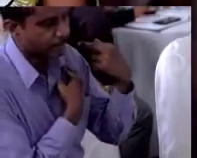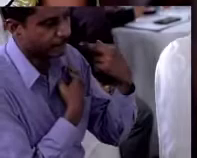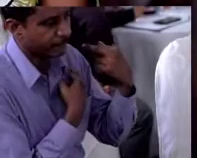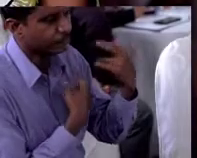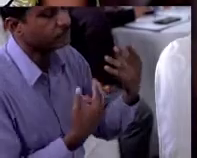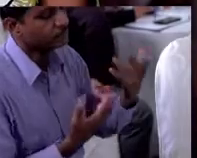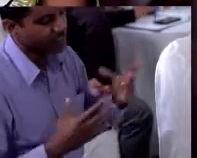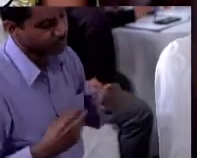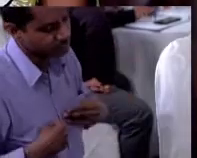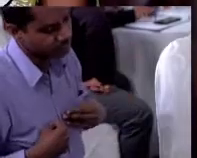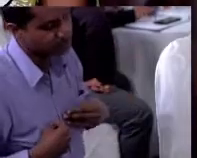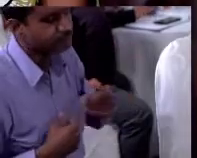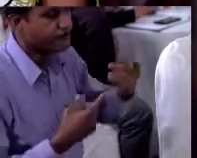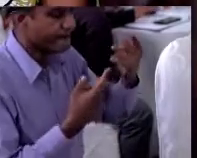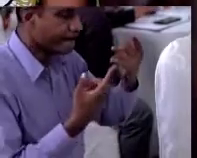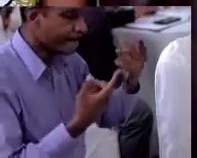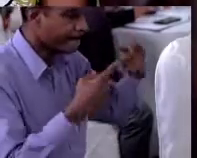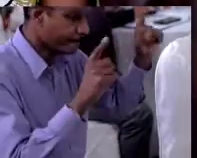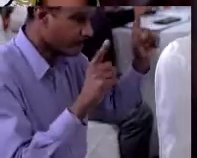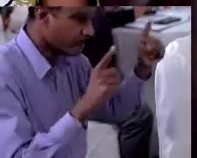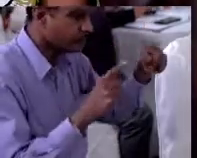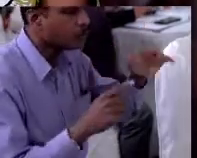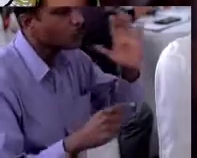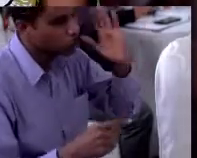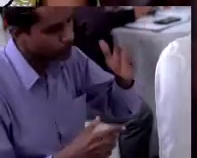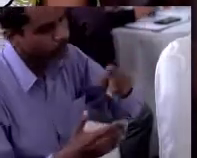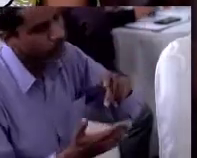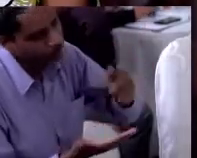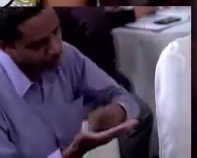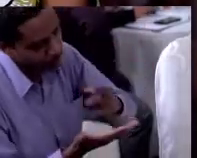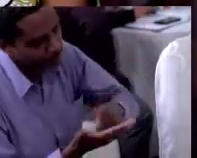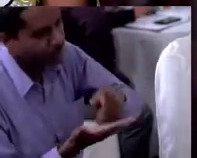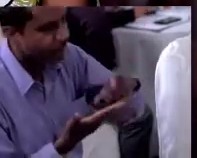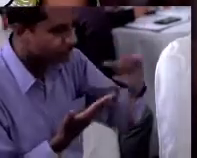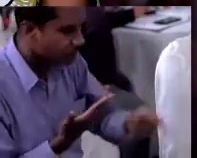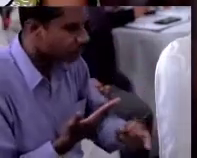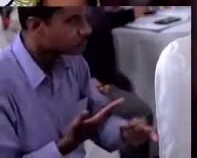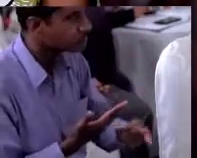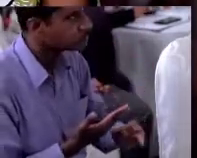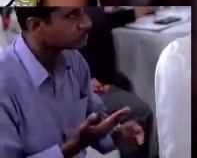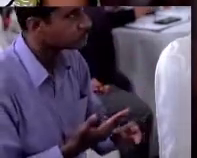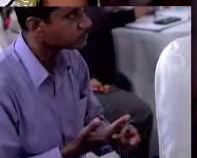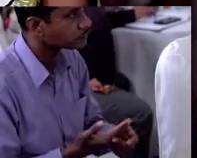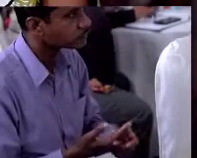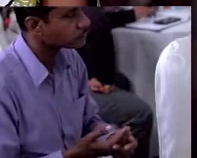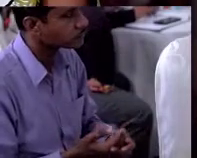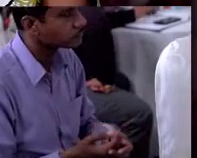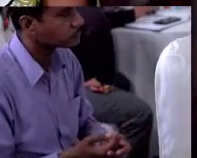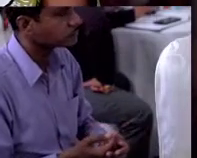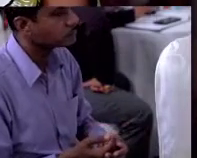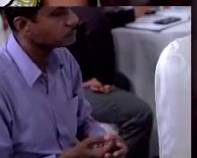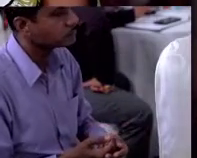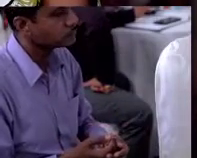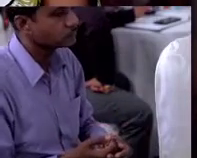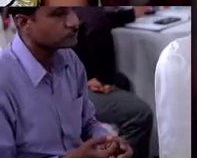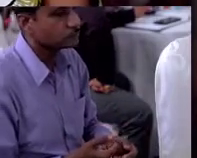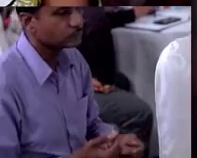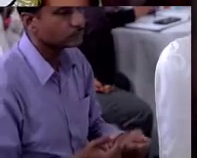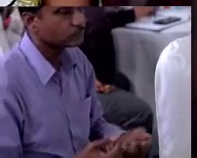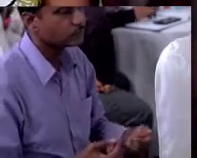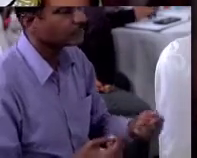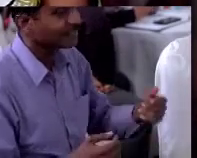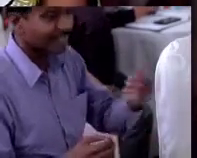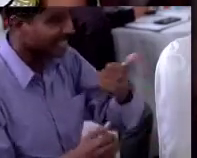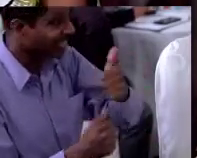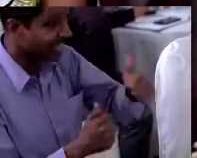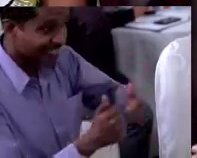personal responsibility, that means responsibility for successes and failures, understanding that outside of myself, there's no